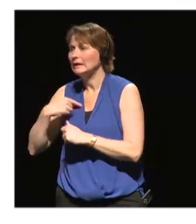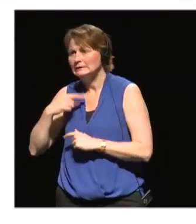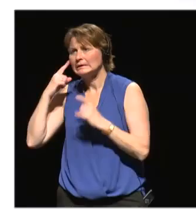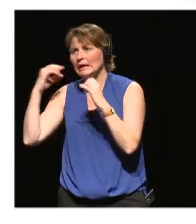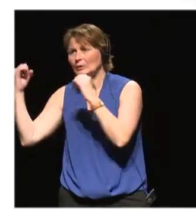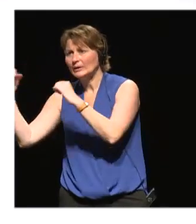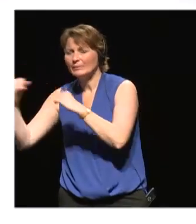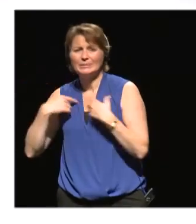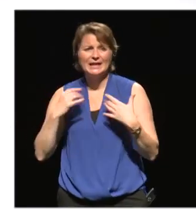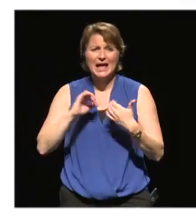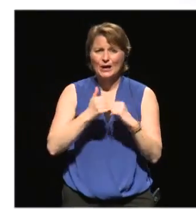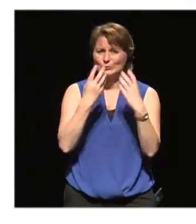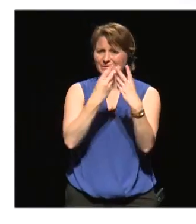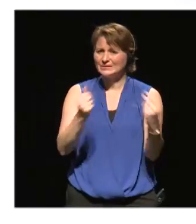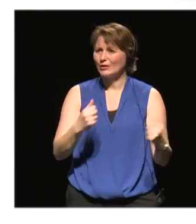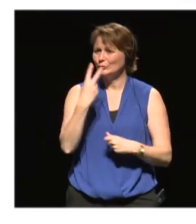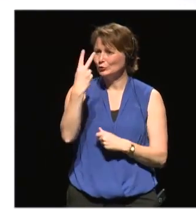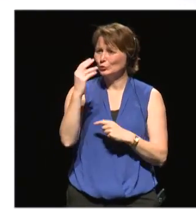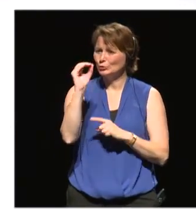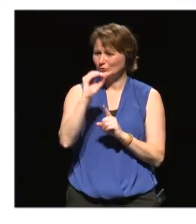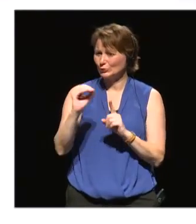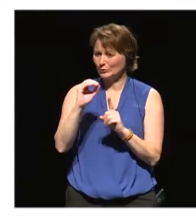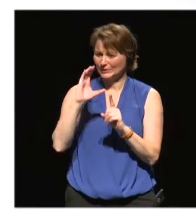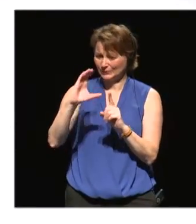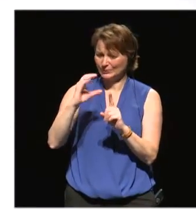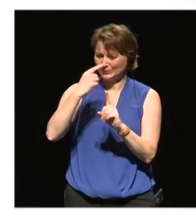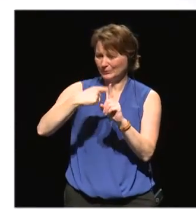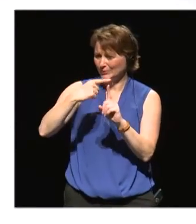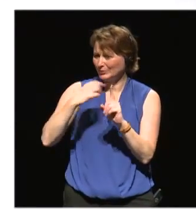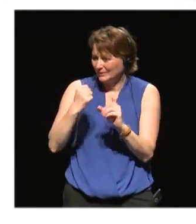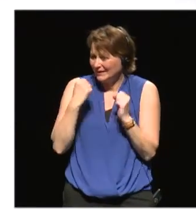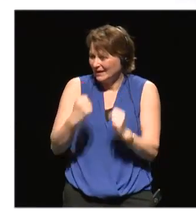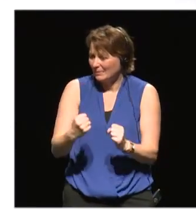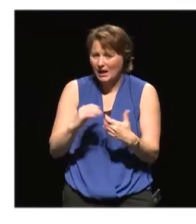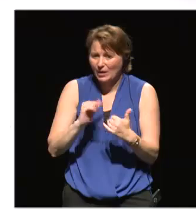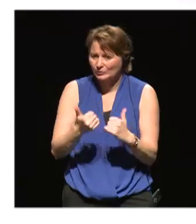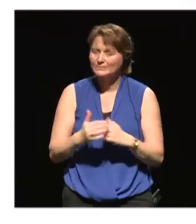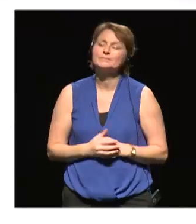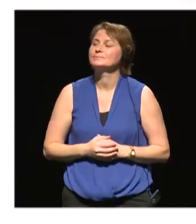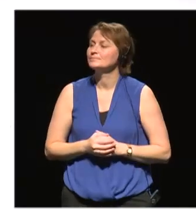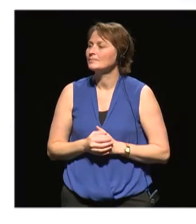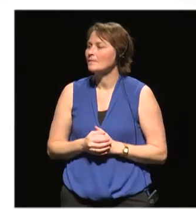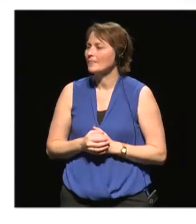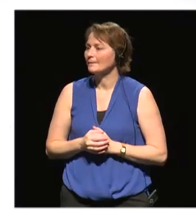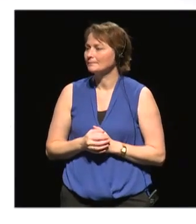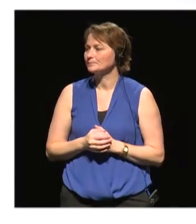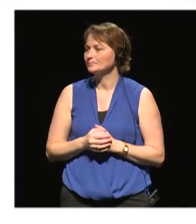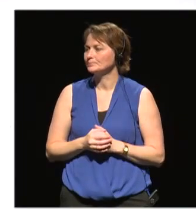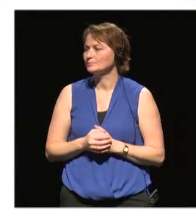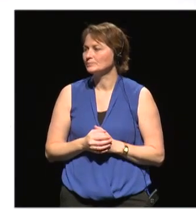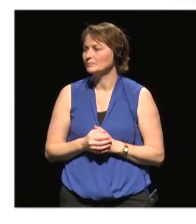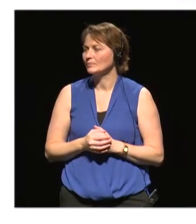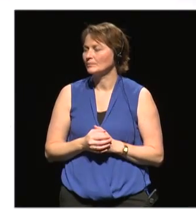limit? We'll come back to one more. Anybody? Yes, lady there.